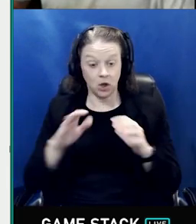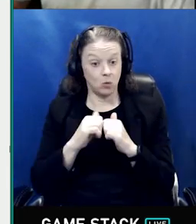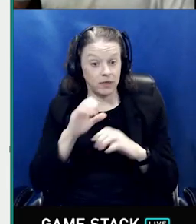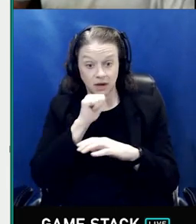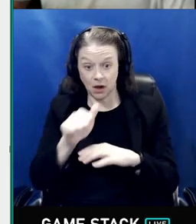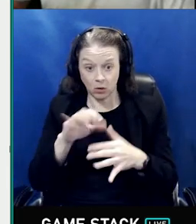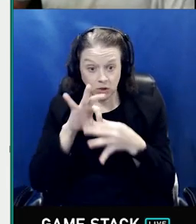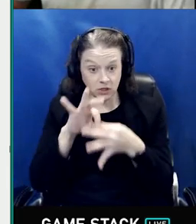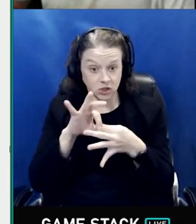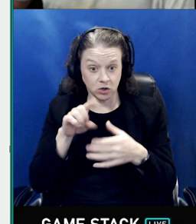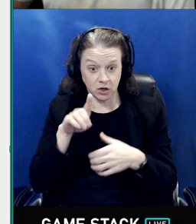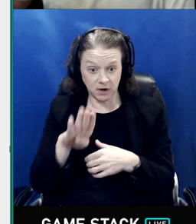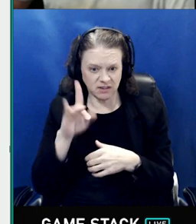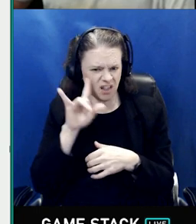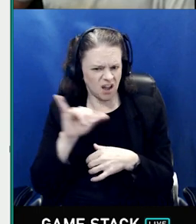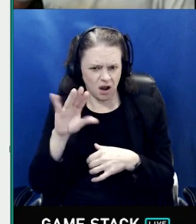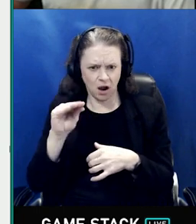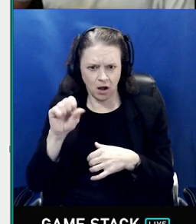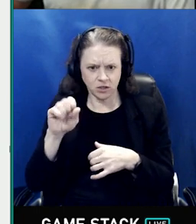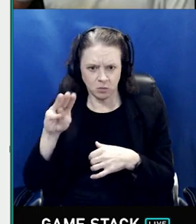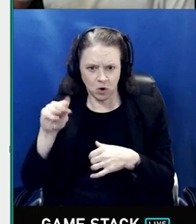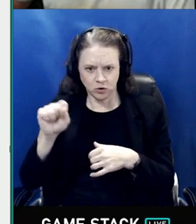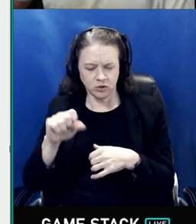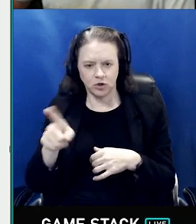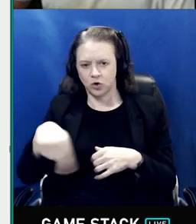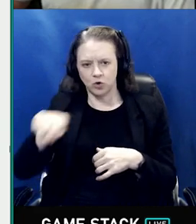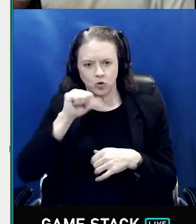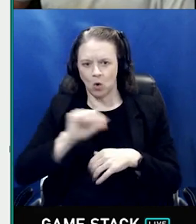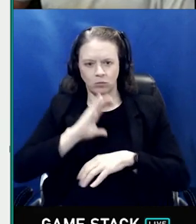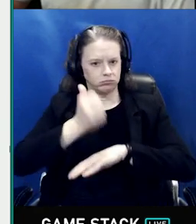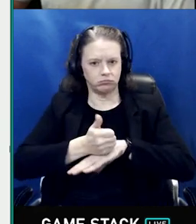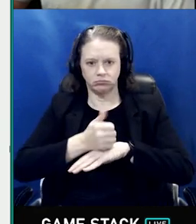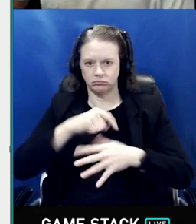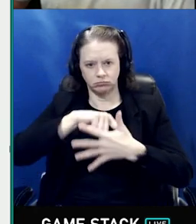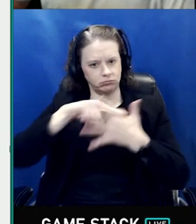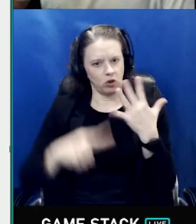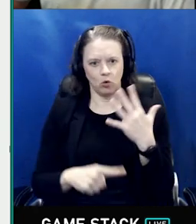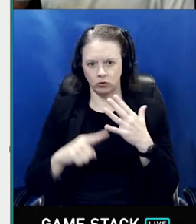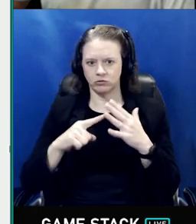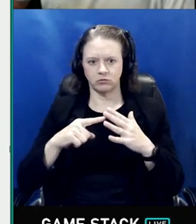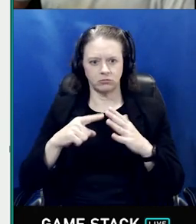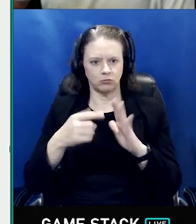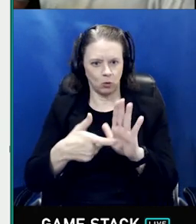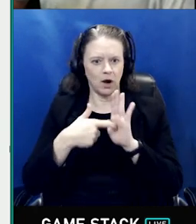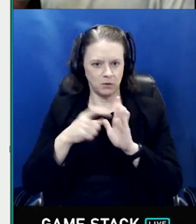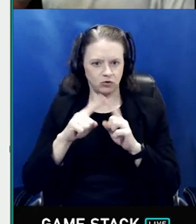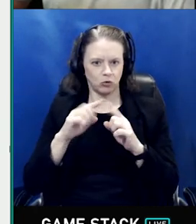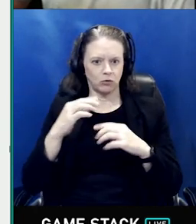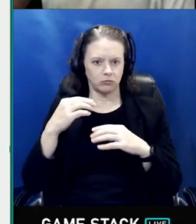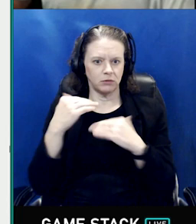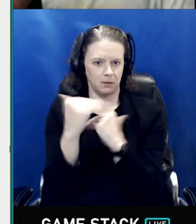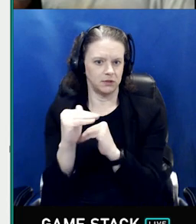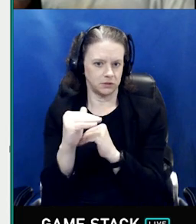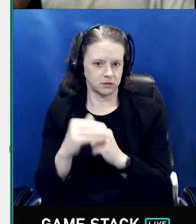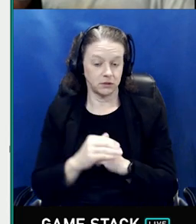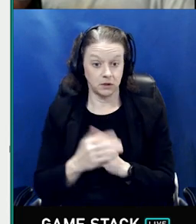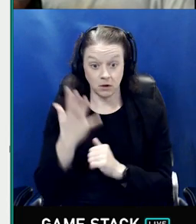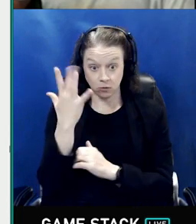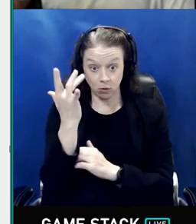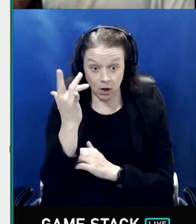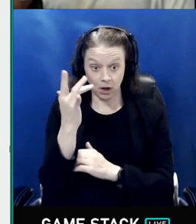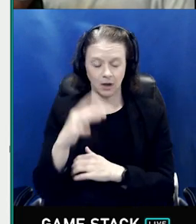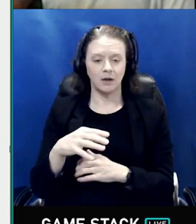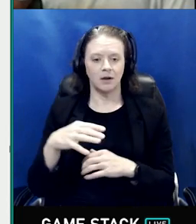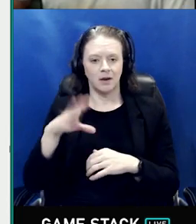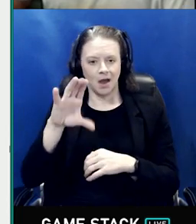like Cosmos, you don't implement any of these relational constraints. And why is because Cosmos is horizontally scalable, and